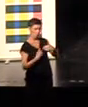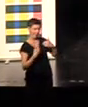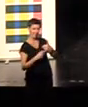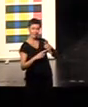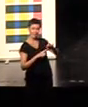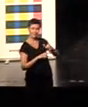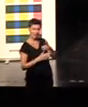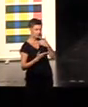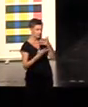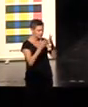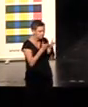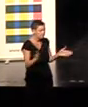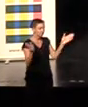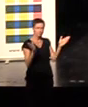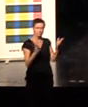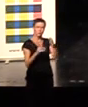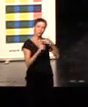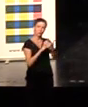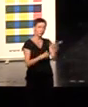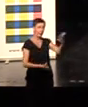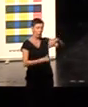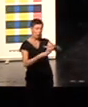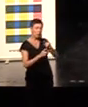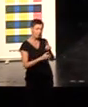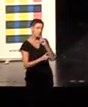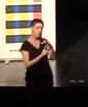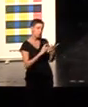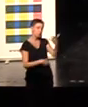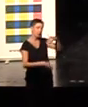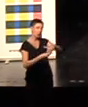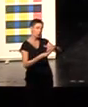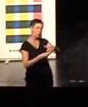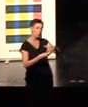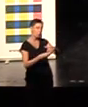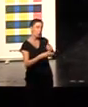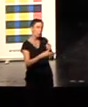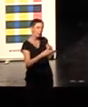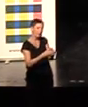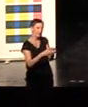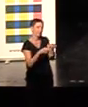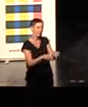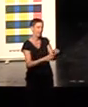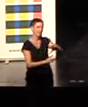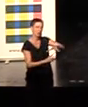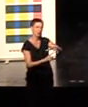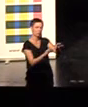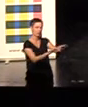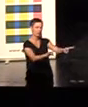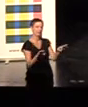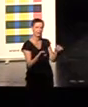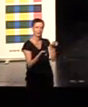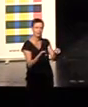riding of democracy to social inclusion dat social inclusion weed in de countries within the nation states